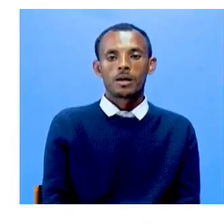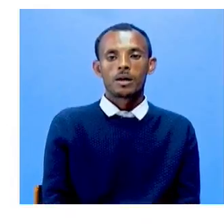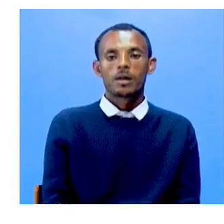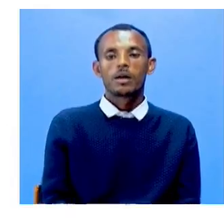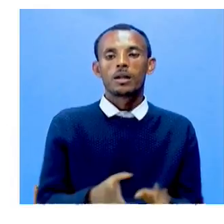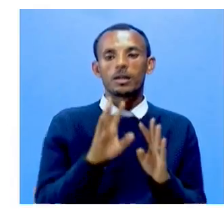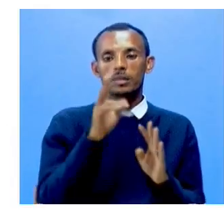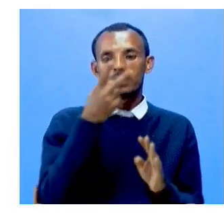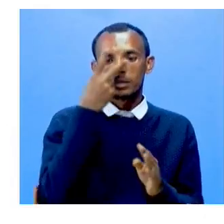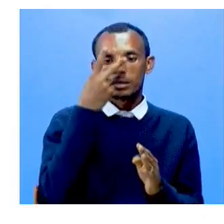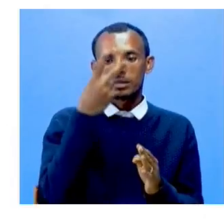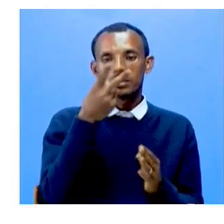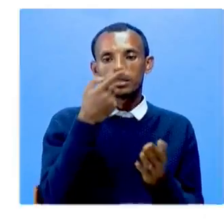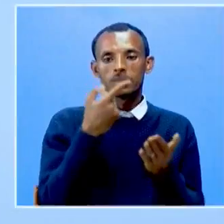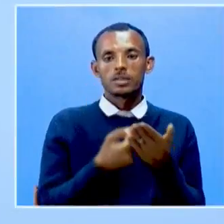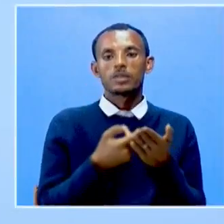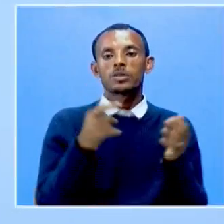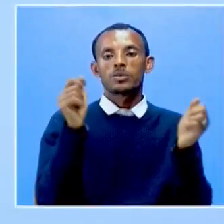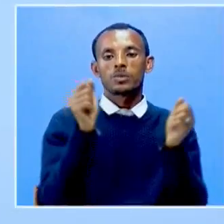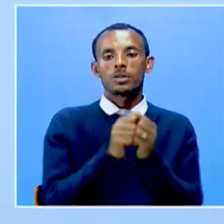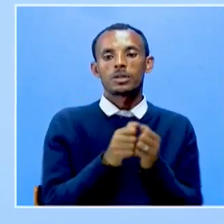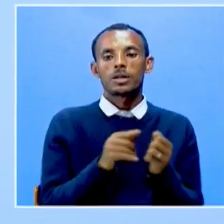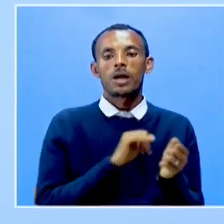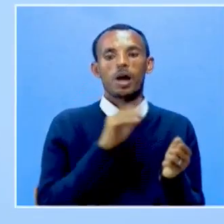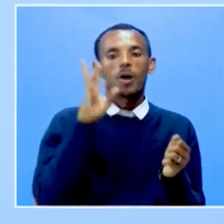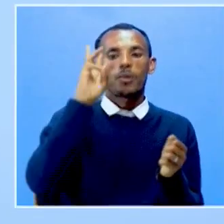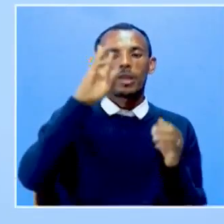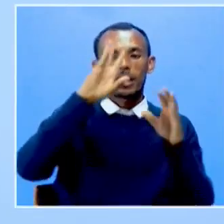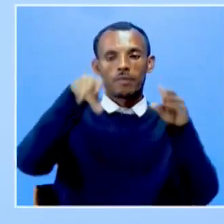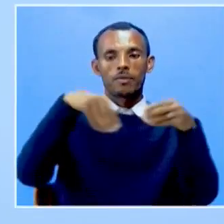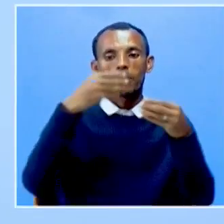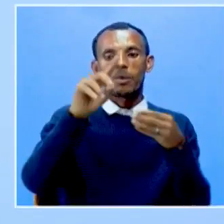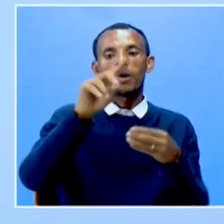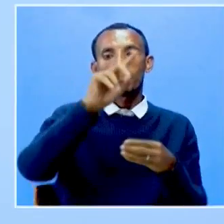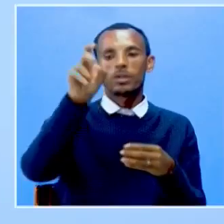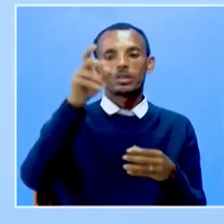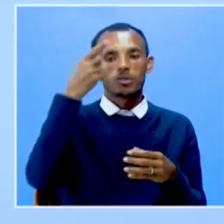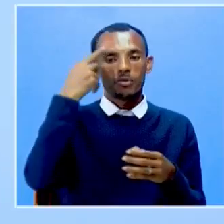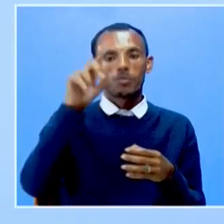let's see this together and I'll give you one question for you.